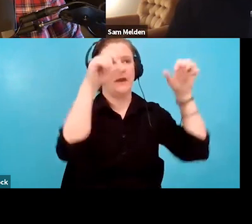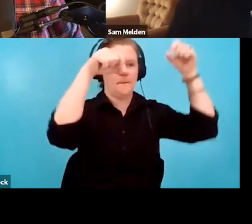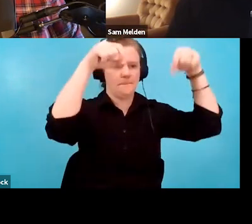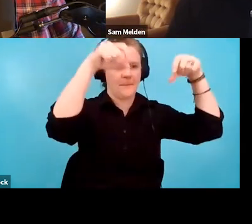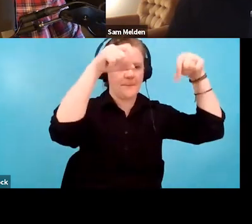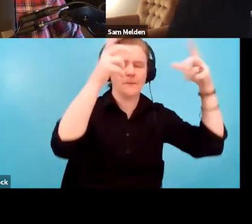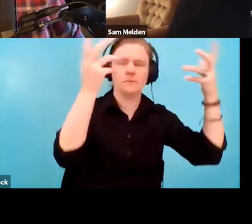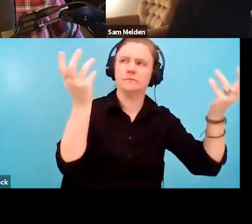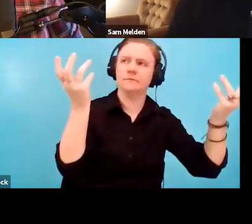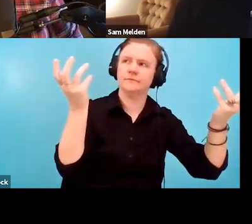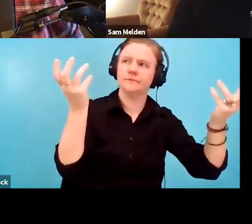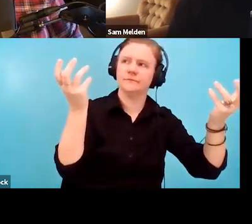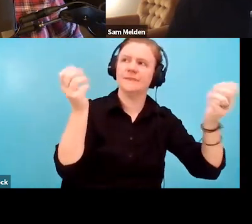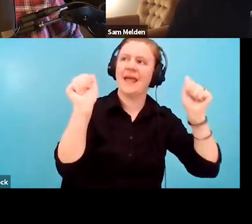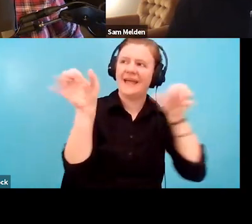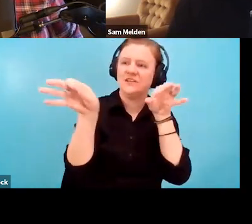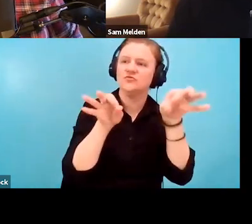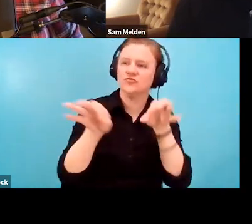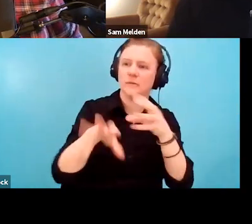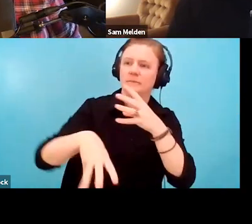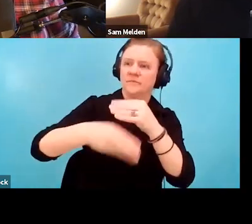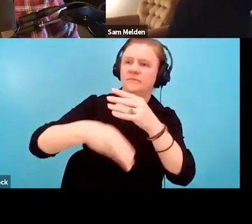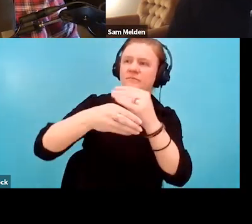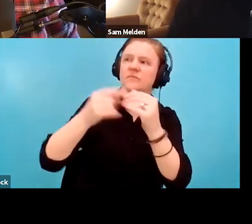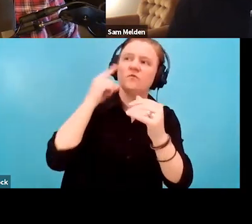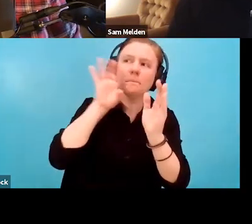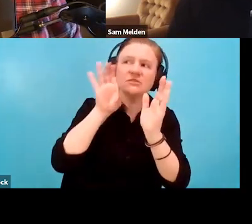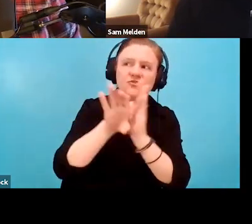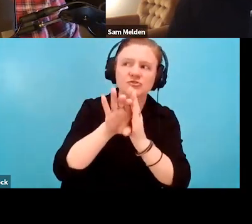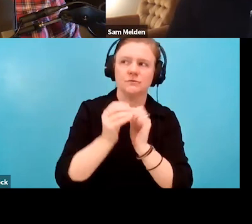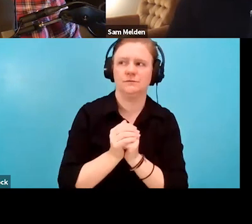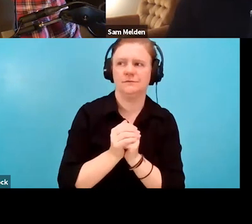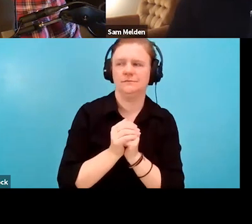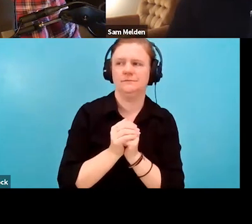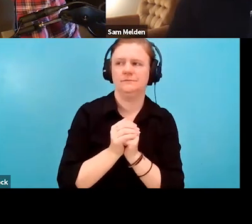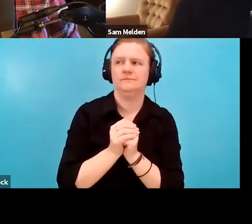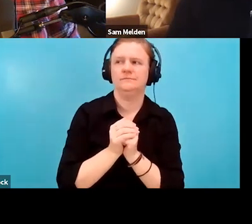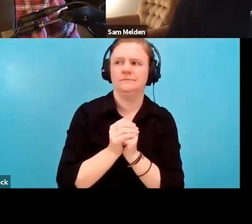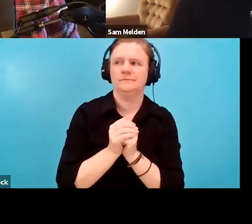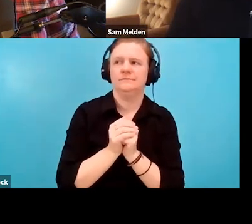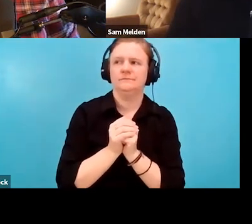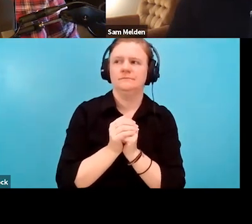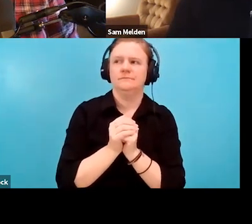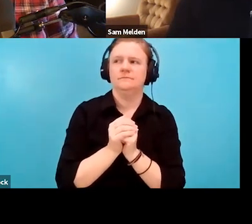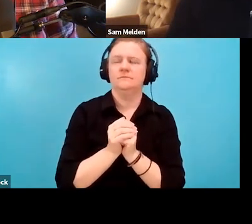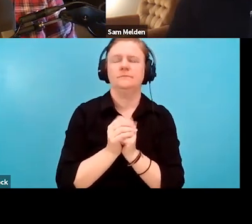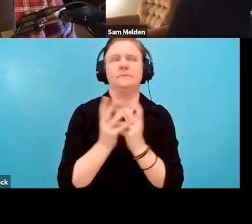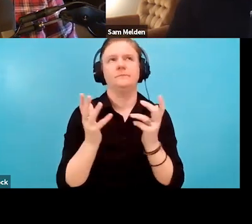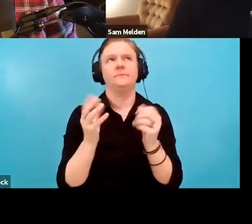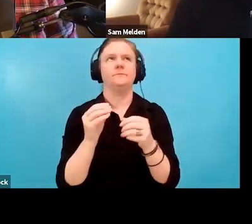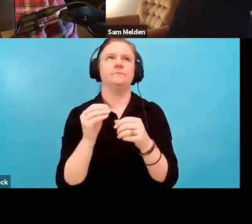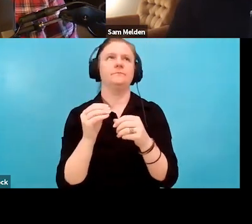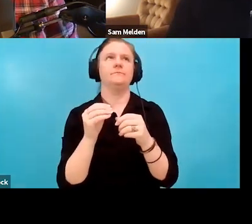so I'm able to describe that, I think, fairly accurately, like a vibrant,